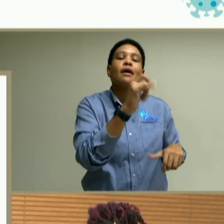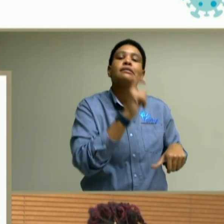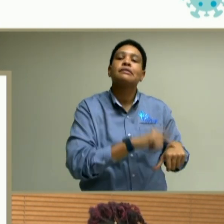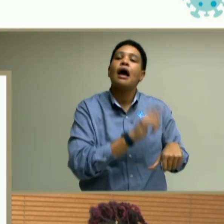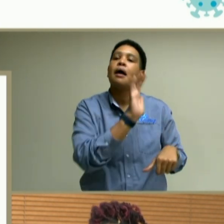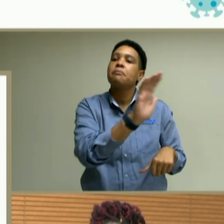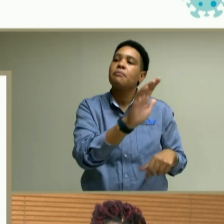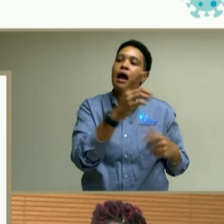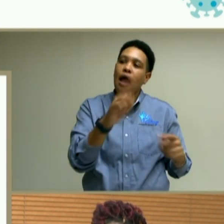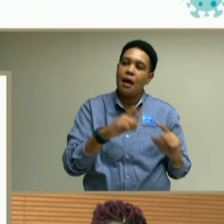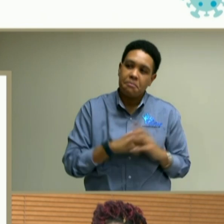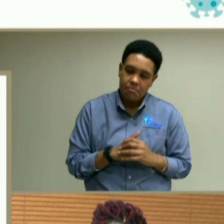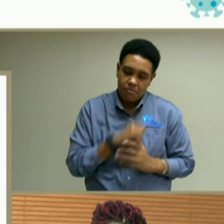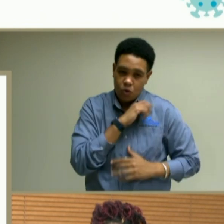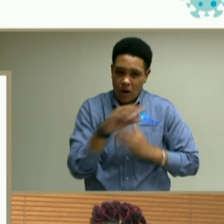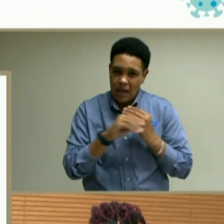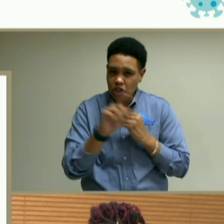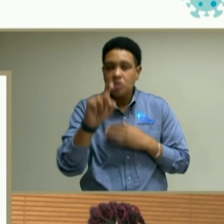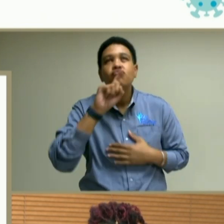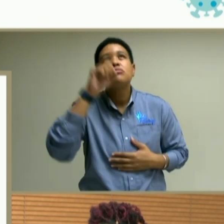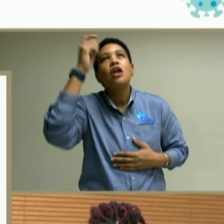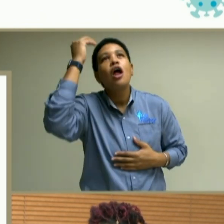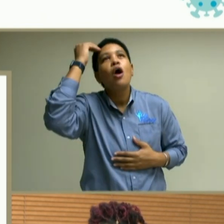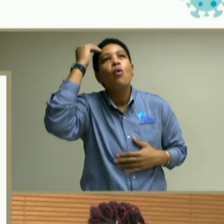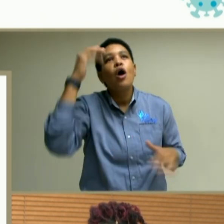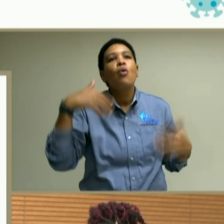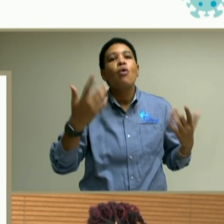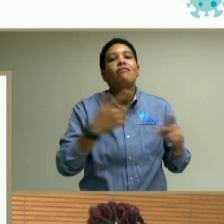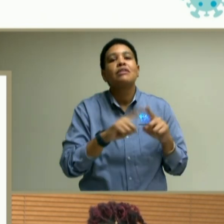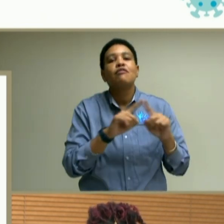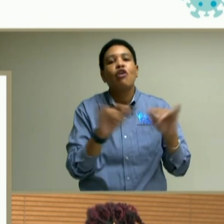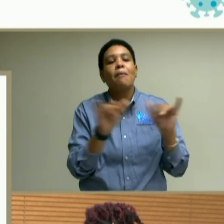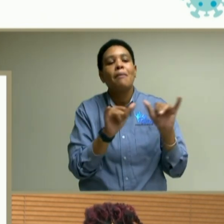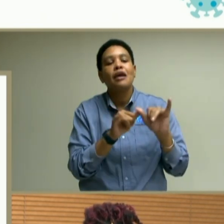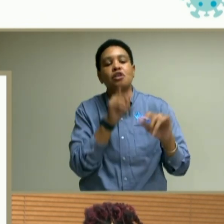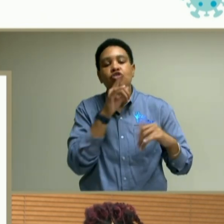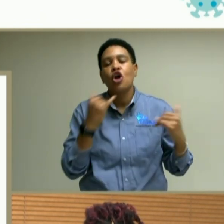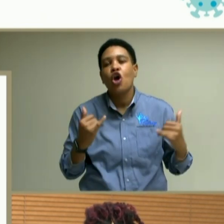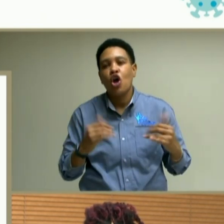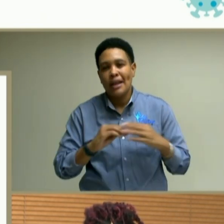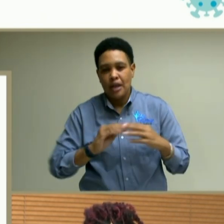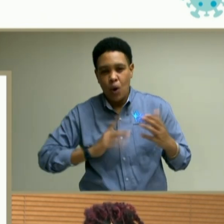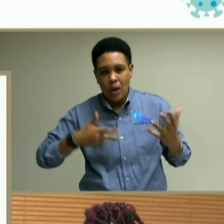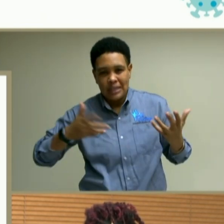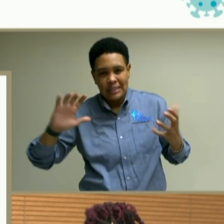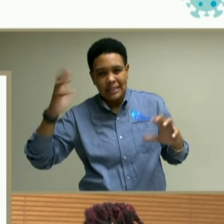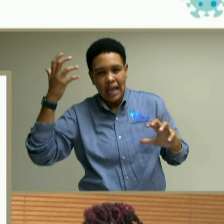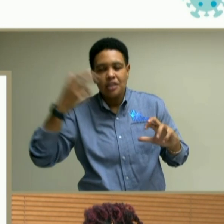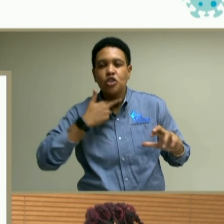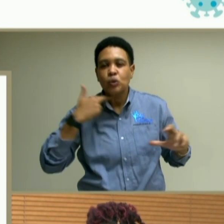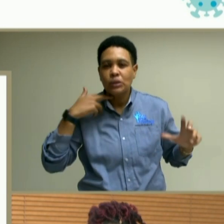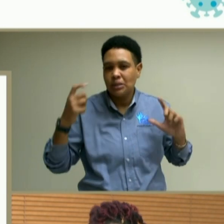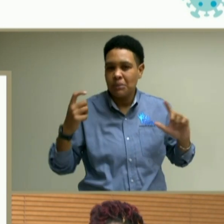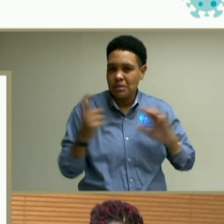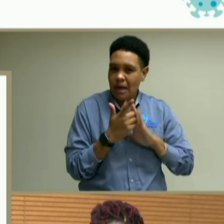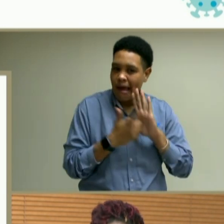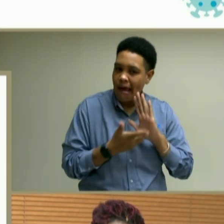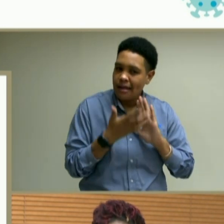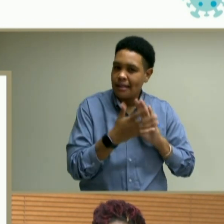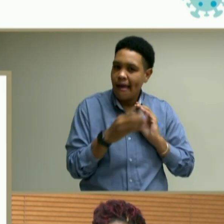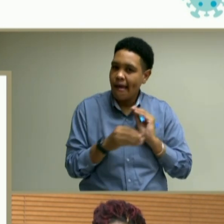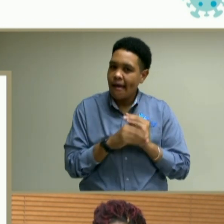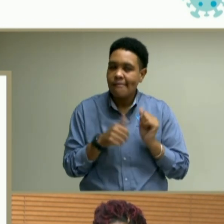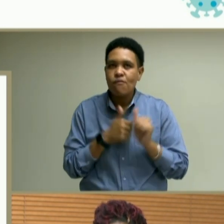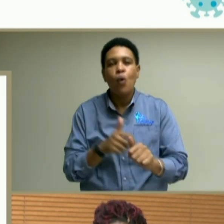in time. And we also need to be aware of the measures that are currently in our Disaster Risk Management Act. So